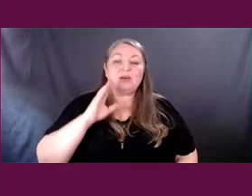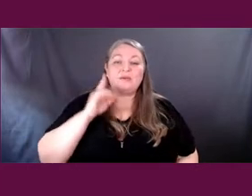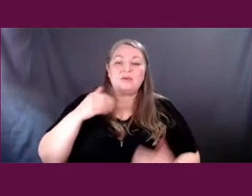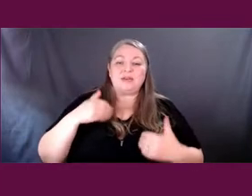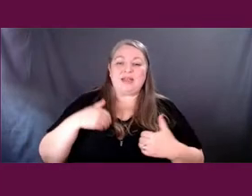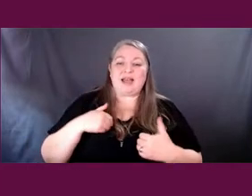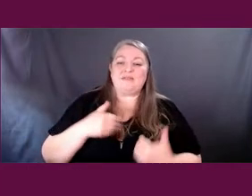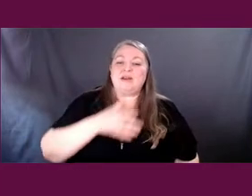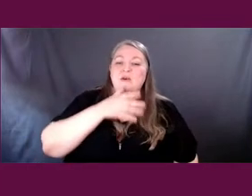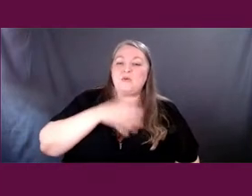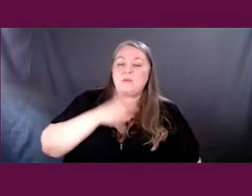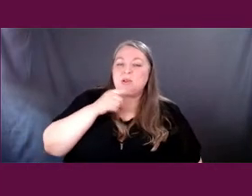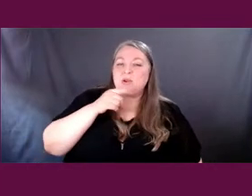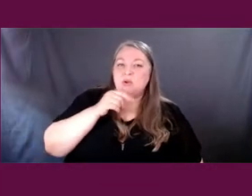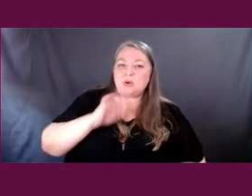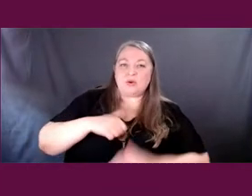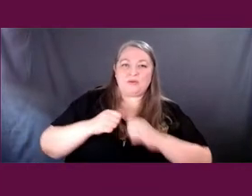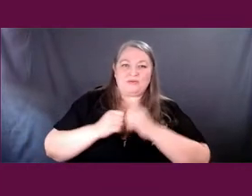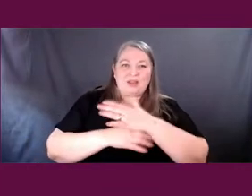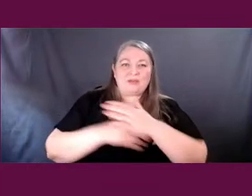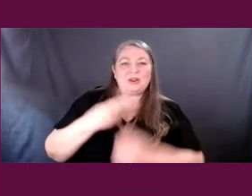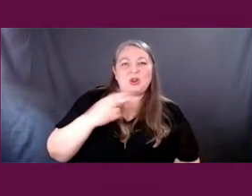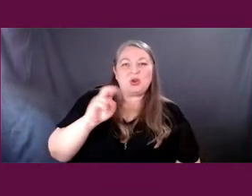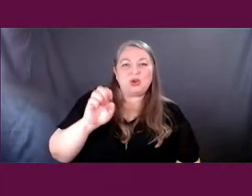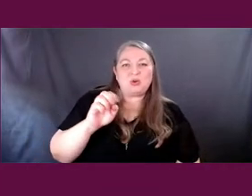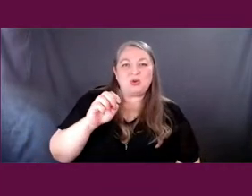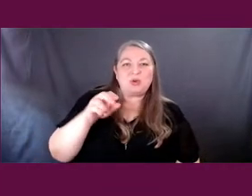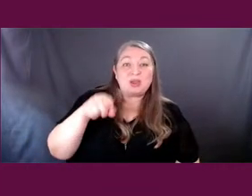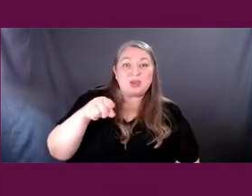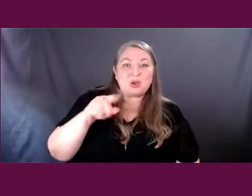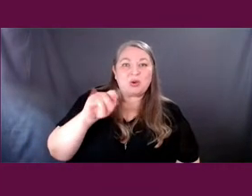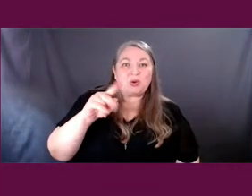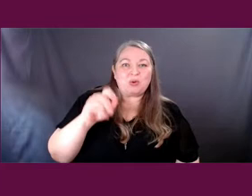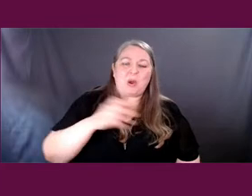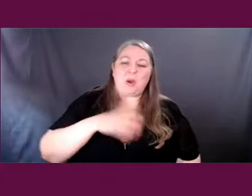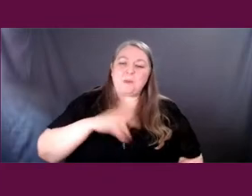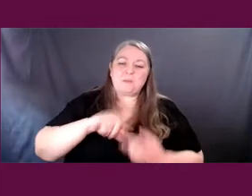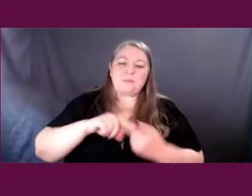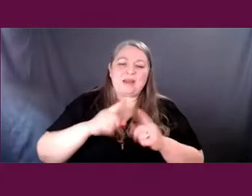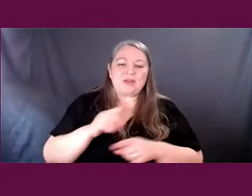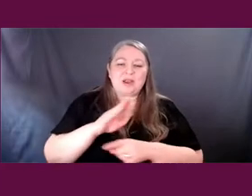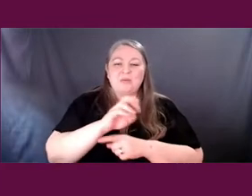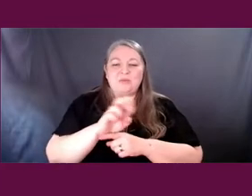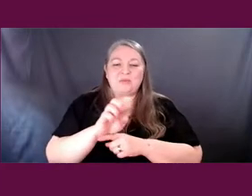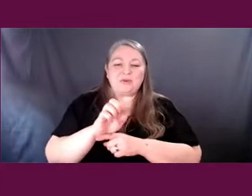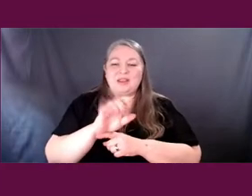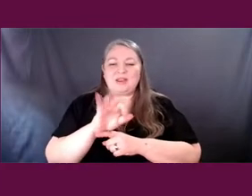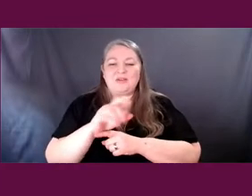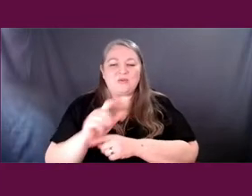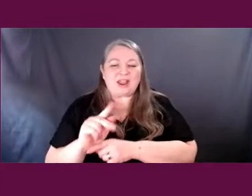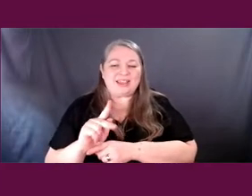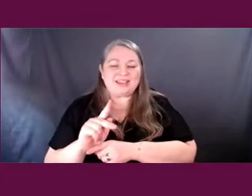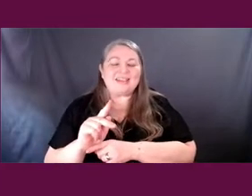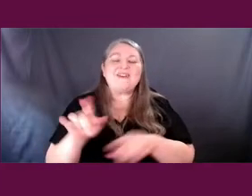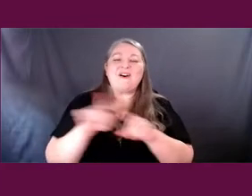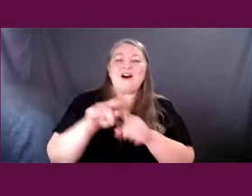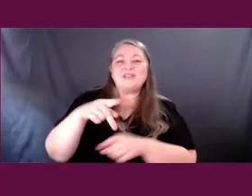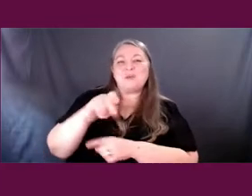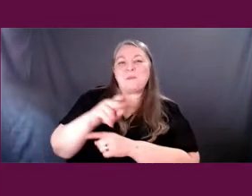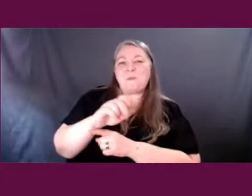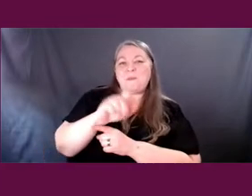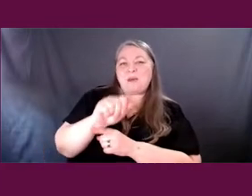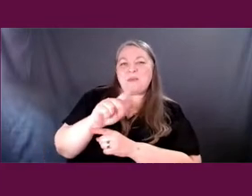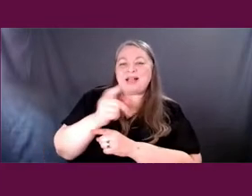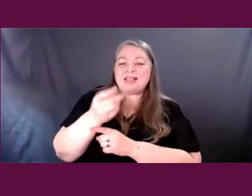You Know, Brie Frank, executive director of Free the Work, Pamala Kim, and producer and co-founder